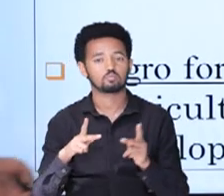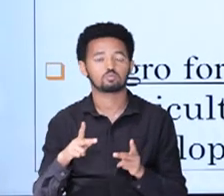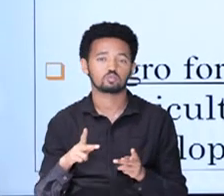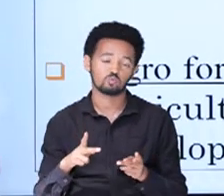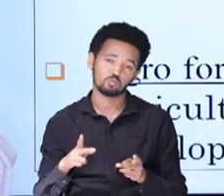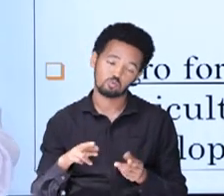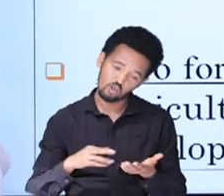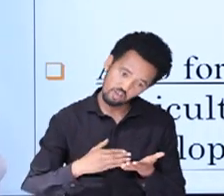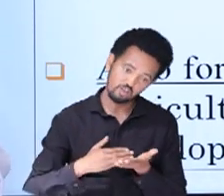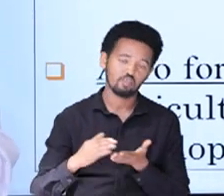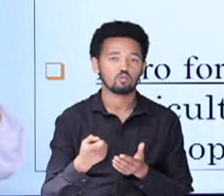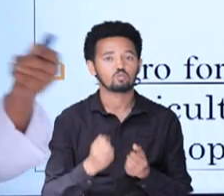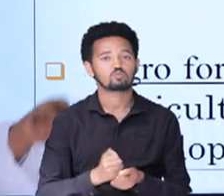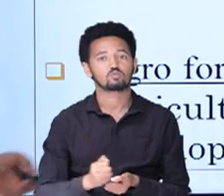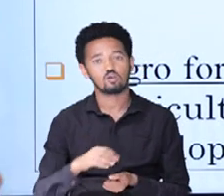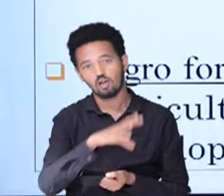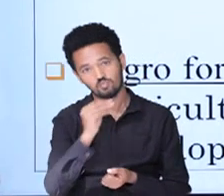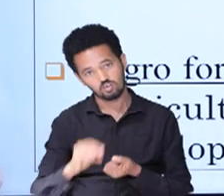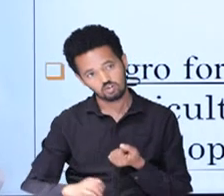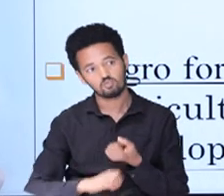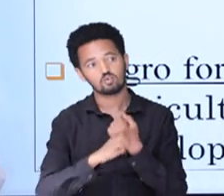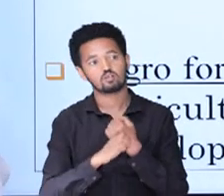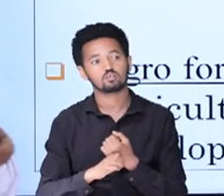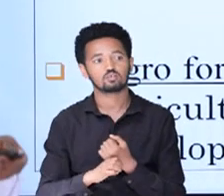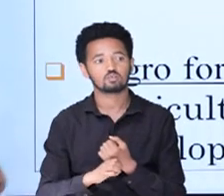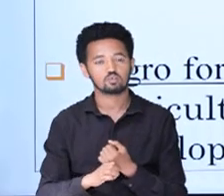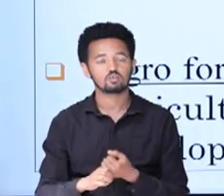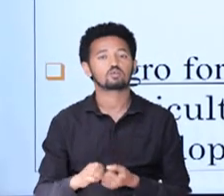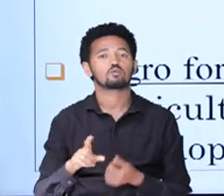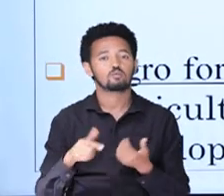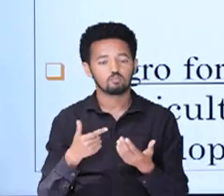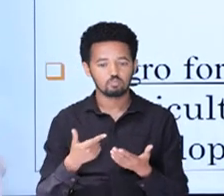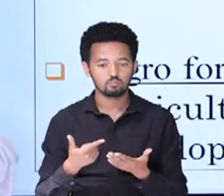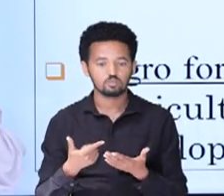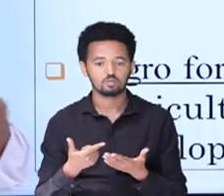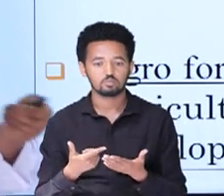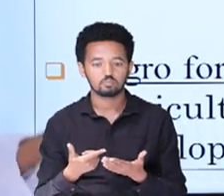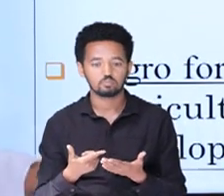African soil affected by different things, for example, by deforestation,